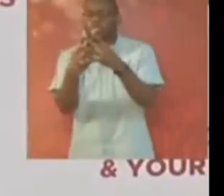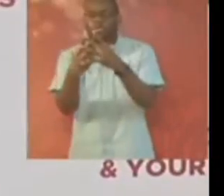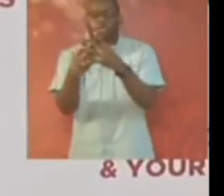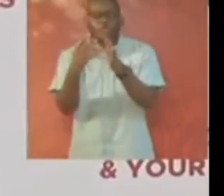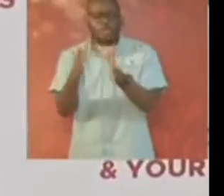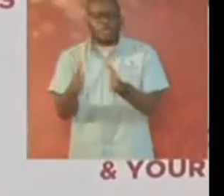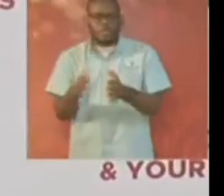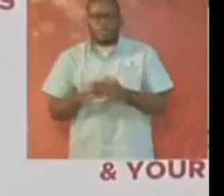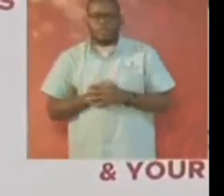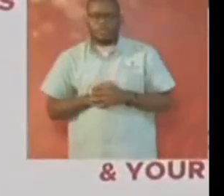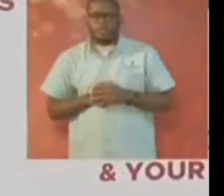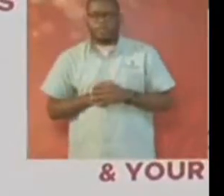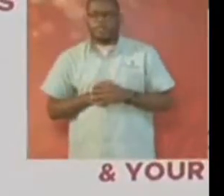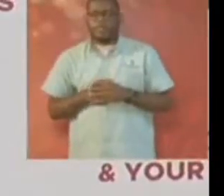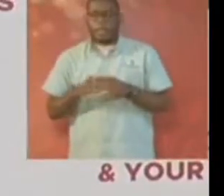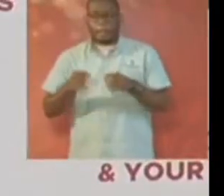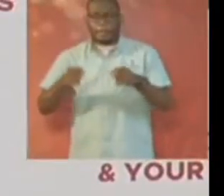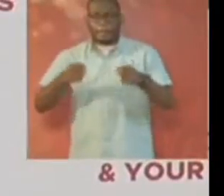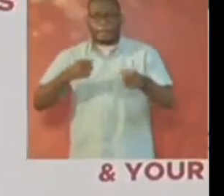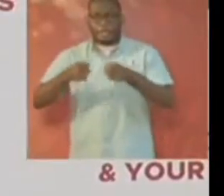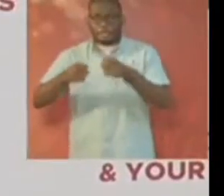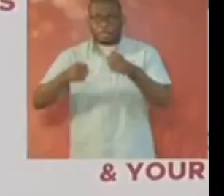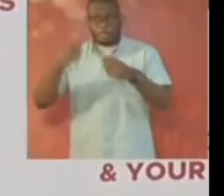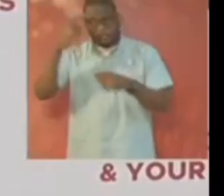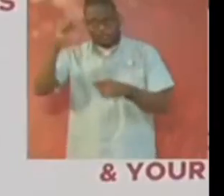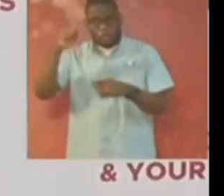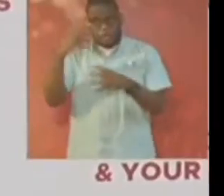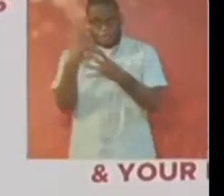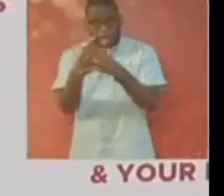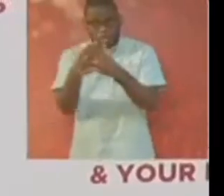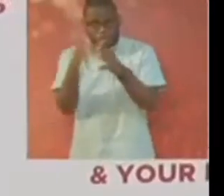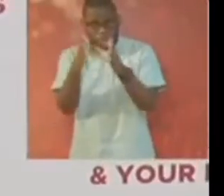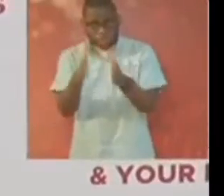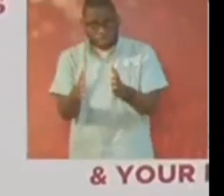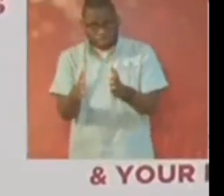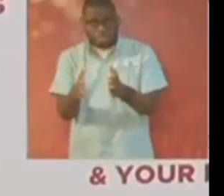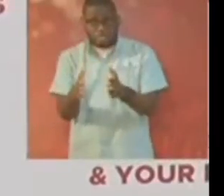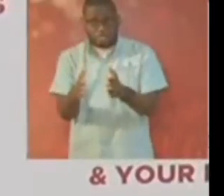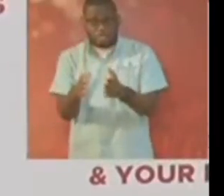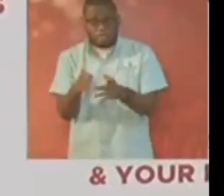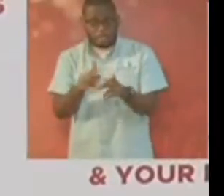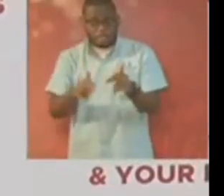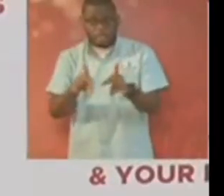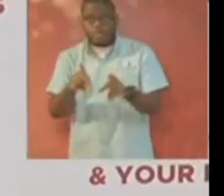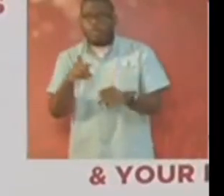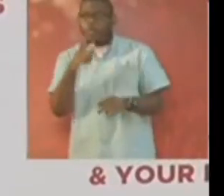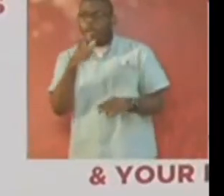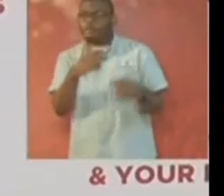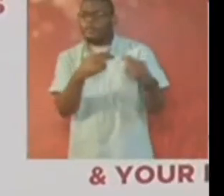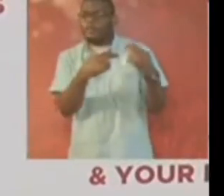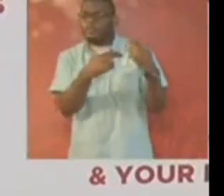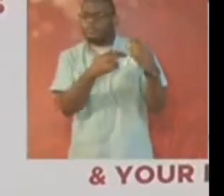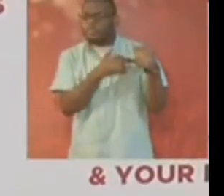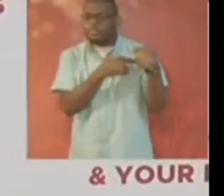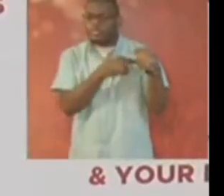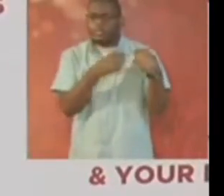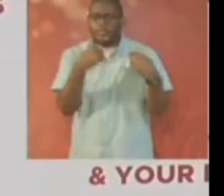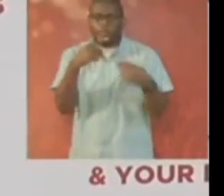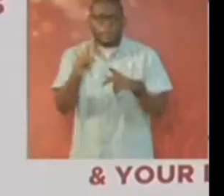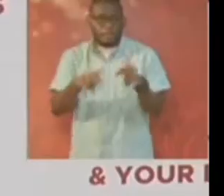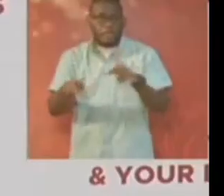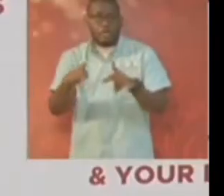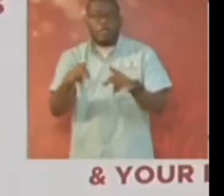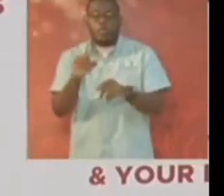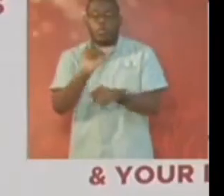and management of COVID-19 in the prison population is really carried out by the medical personnel that are attached to